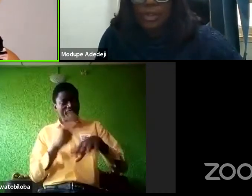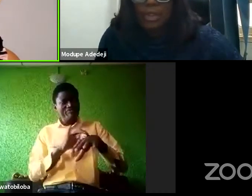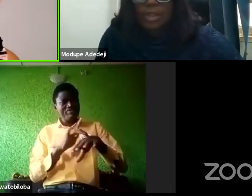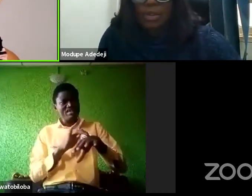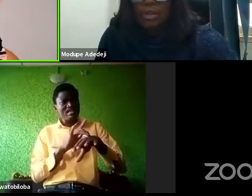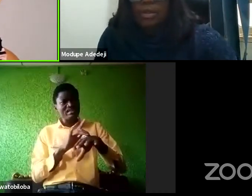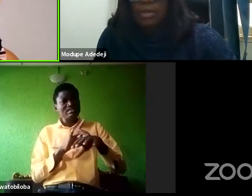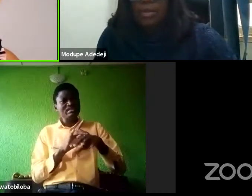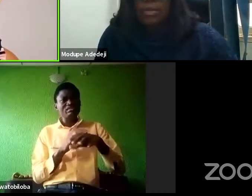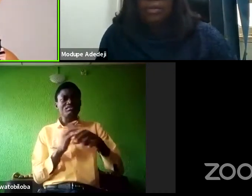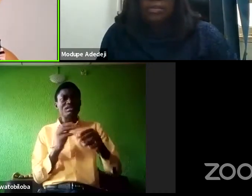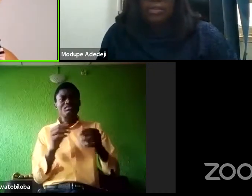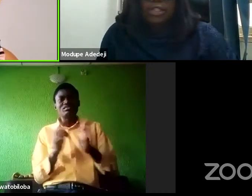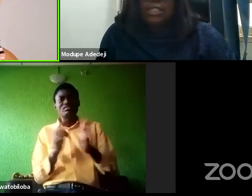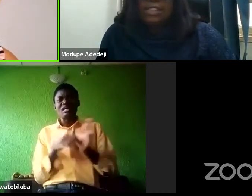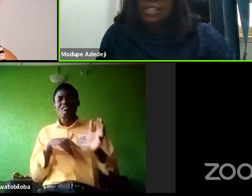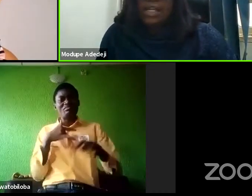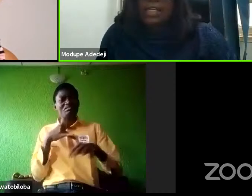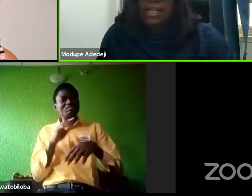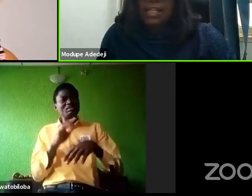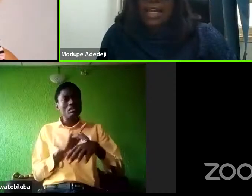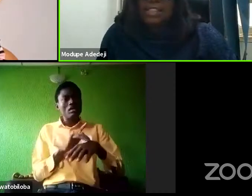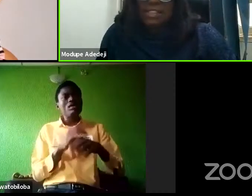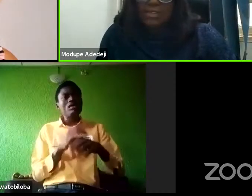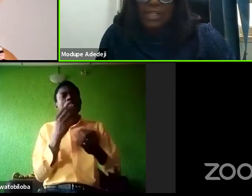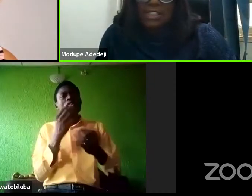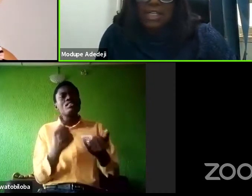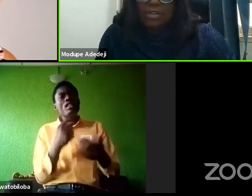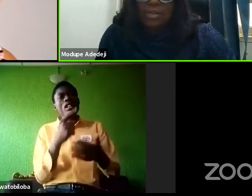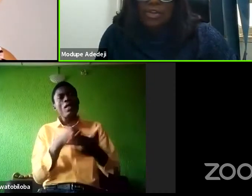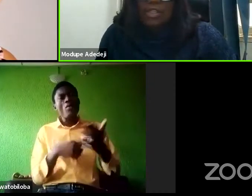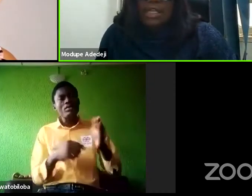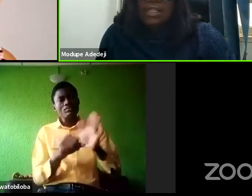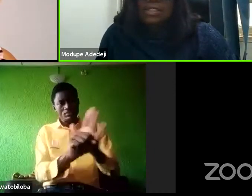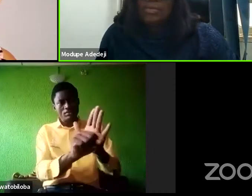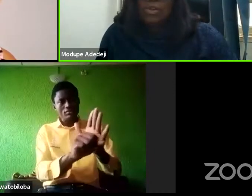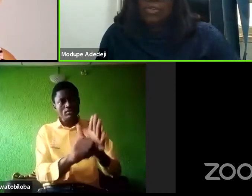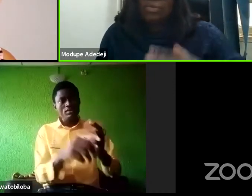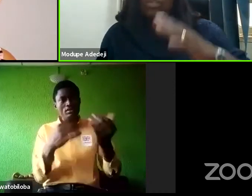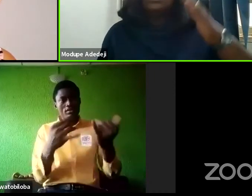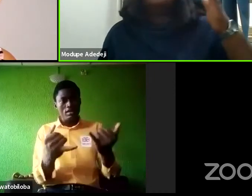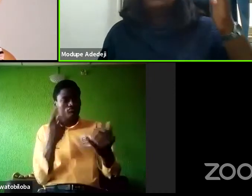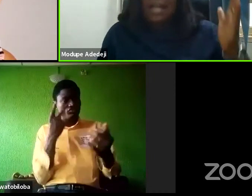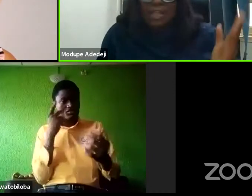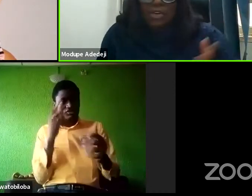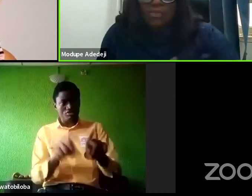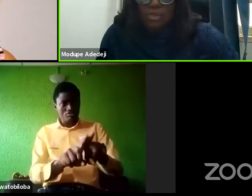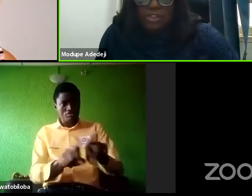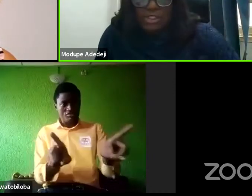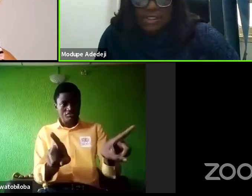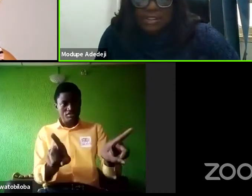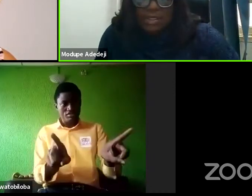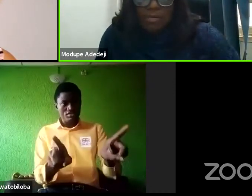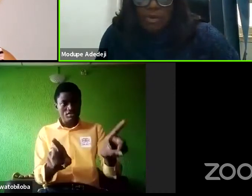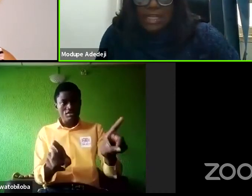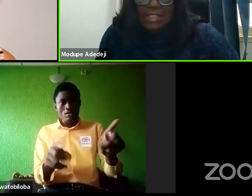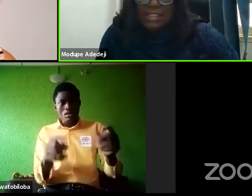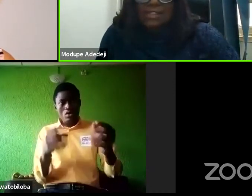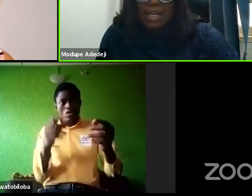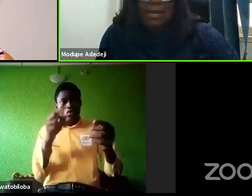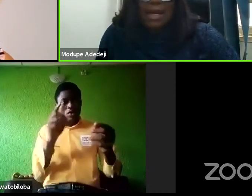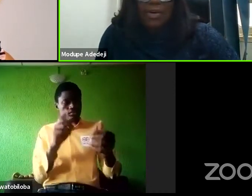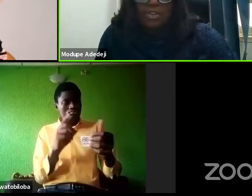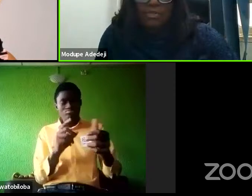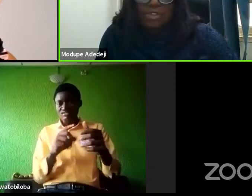of perimenopause symptoms? You can see the difference now. It wants to sound like hot flushes, but